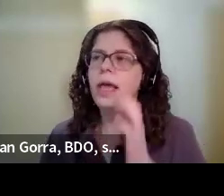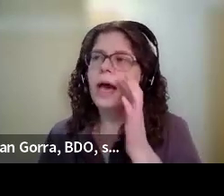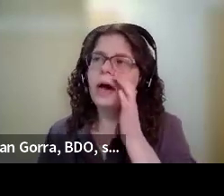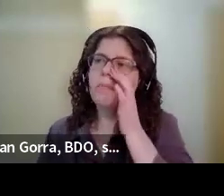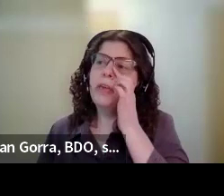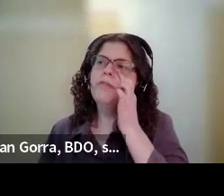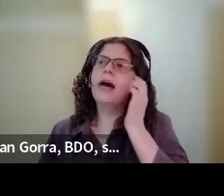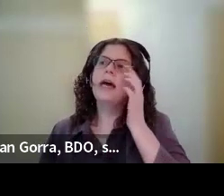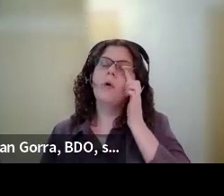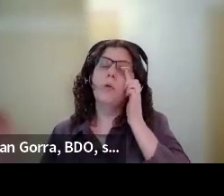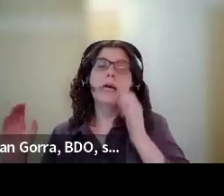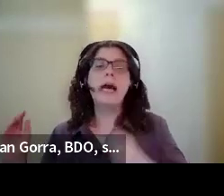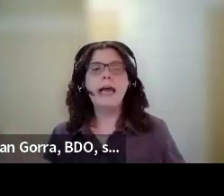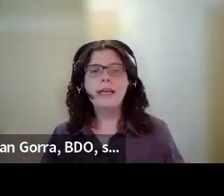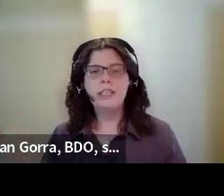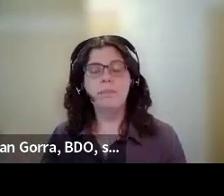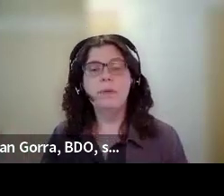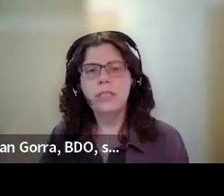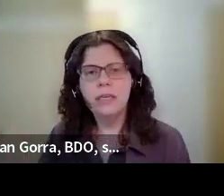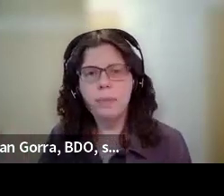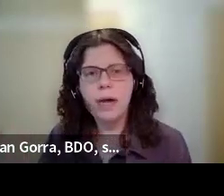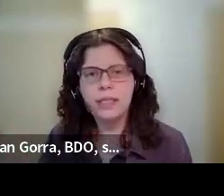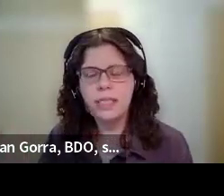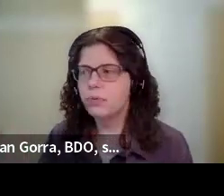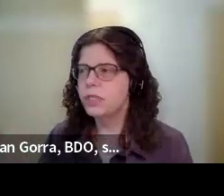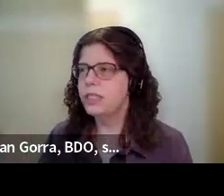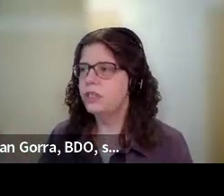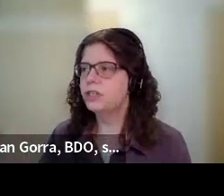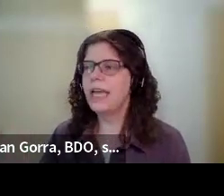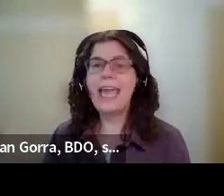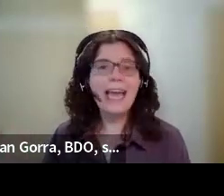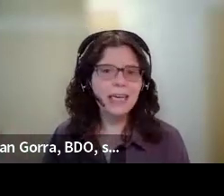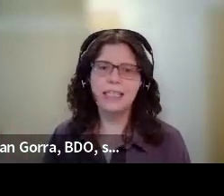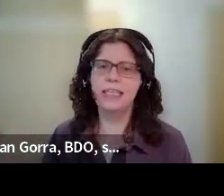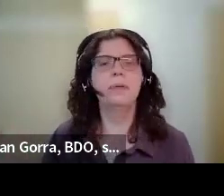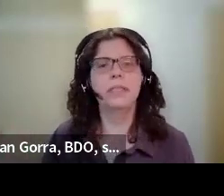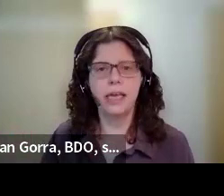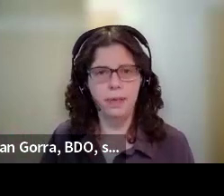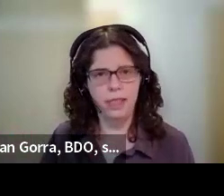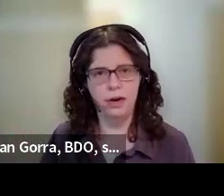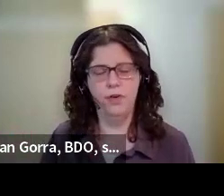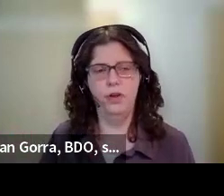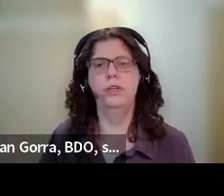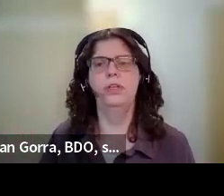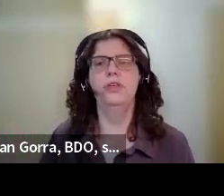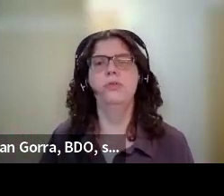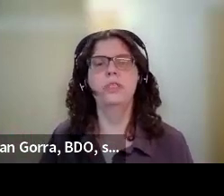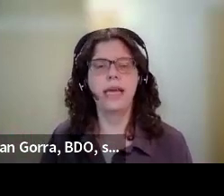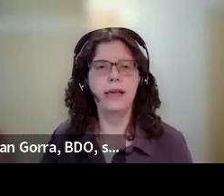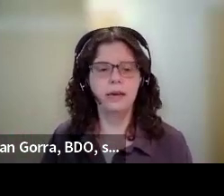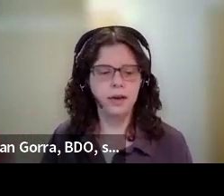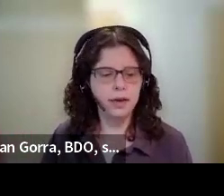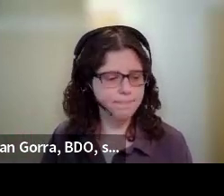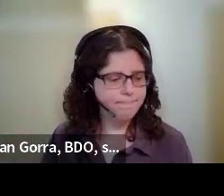Point. They've got a whole guide to building policies and procedures and a sample document there for you to